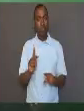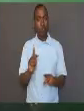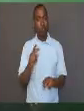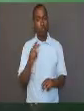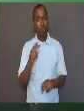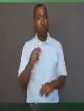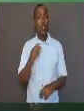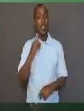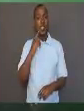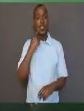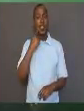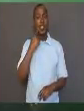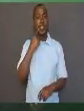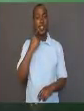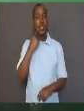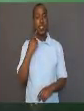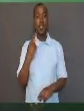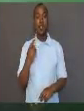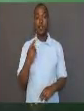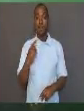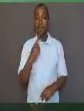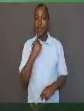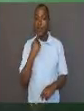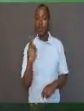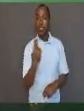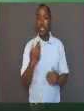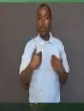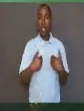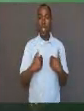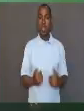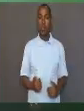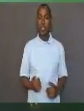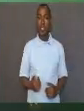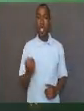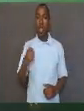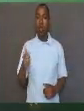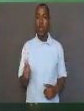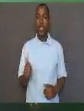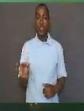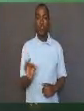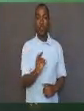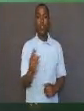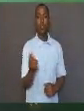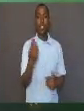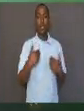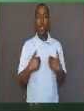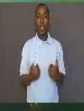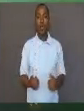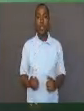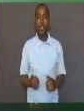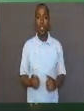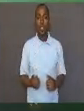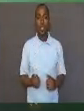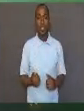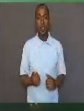fruit and green vegetables with them on their voyages, and scurvy became